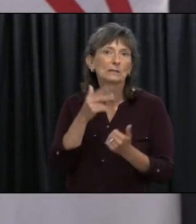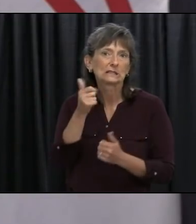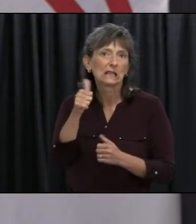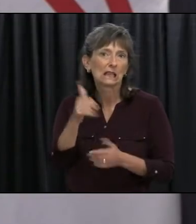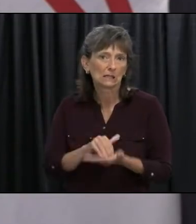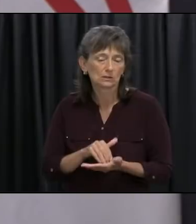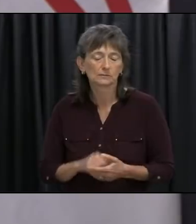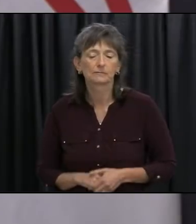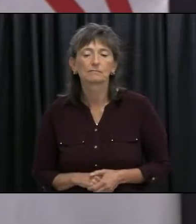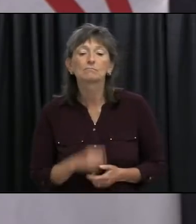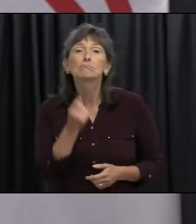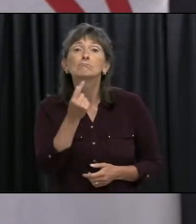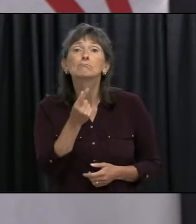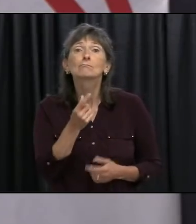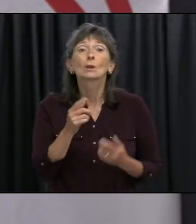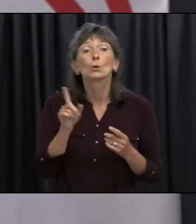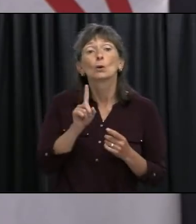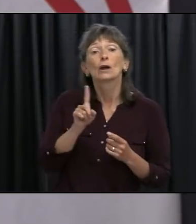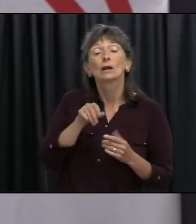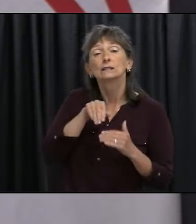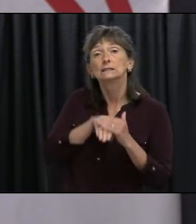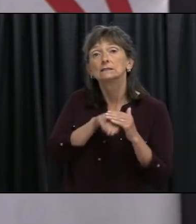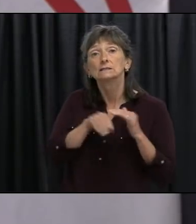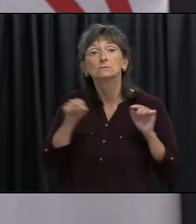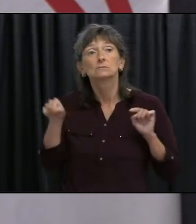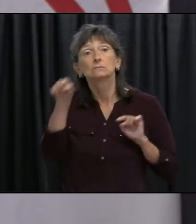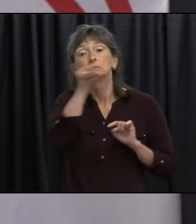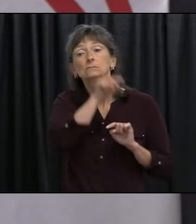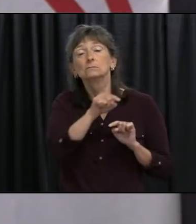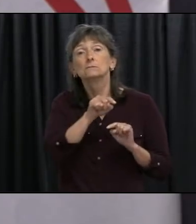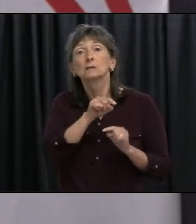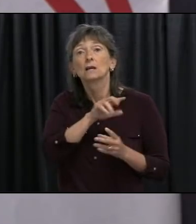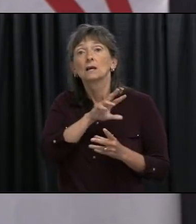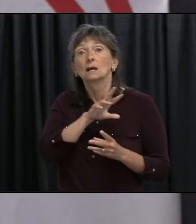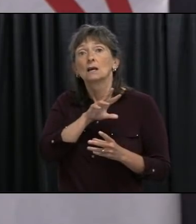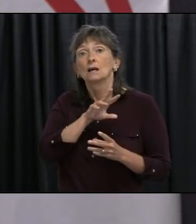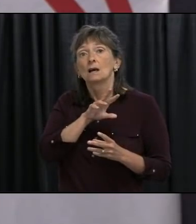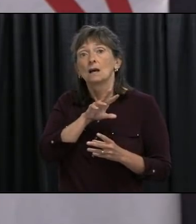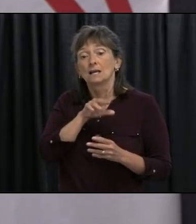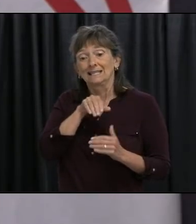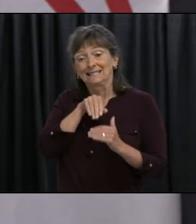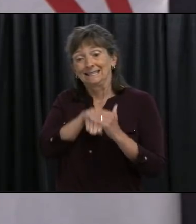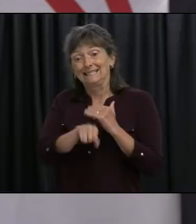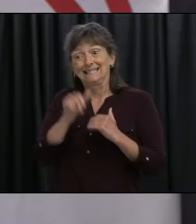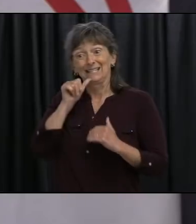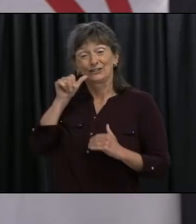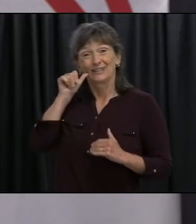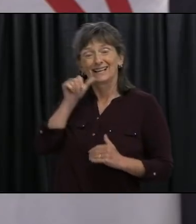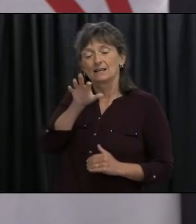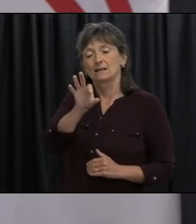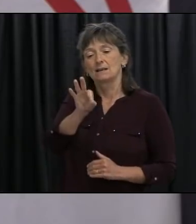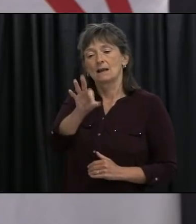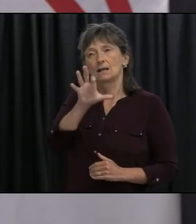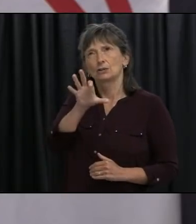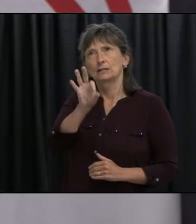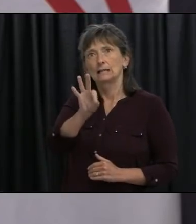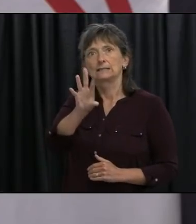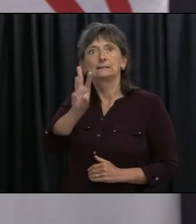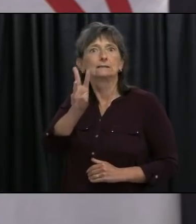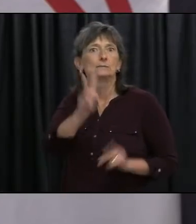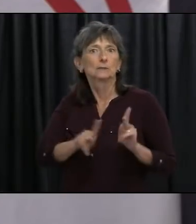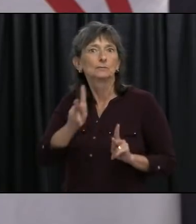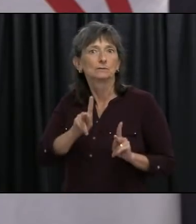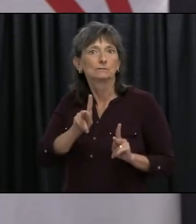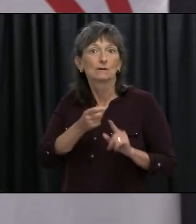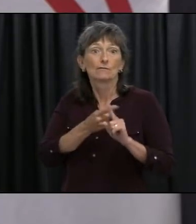as an example, a total of 996 people came into our province yesterday. These would have been from all our